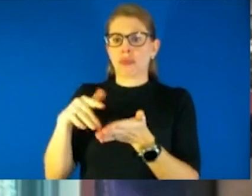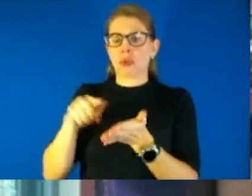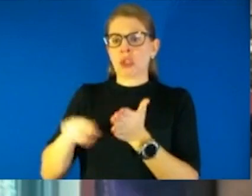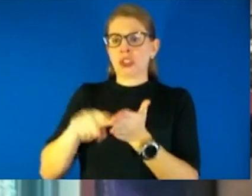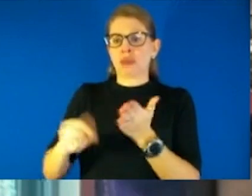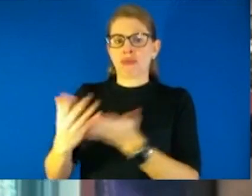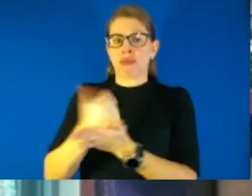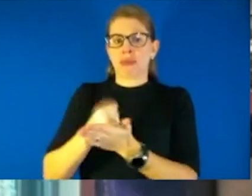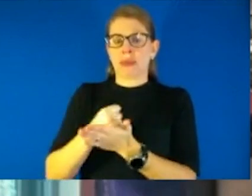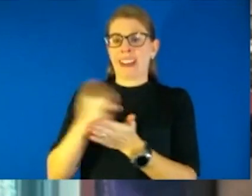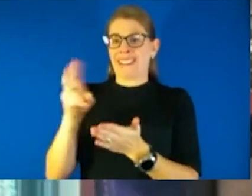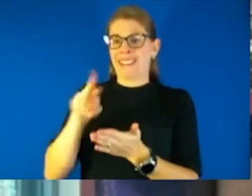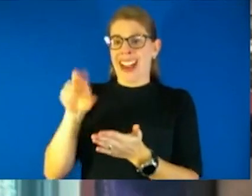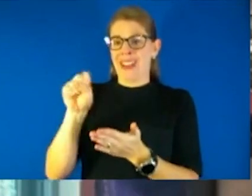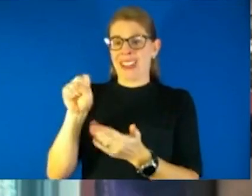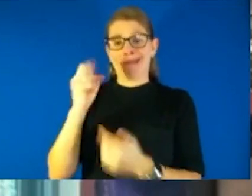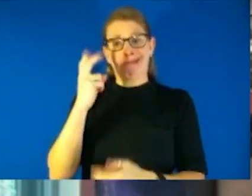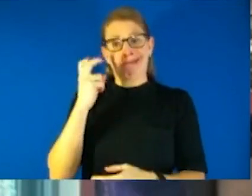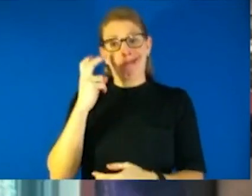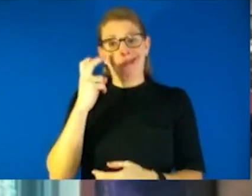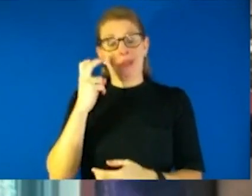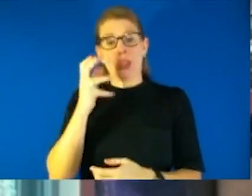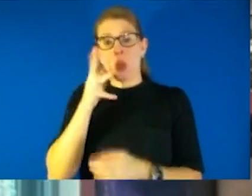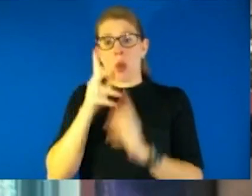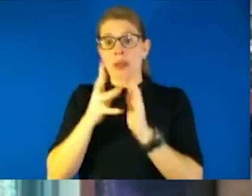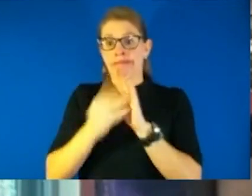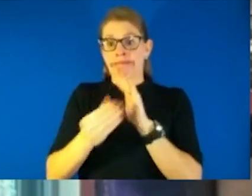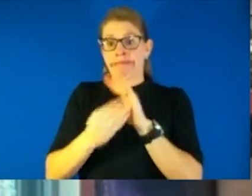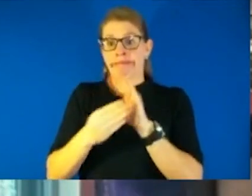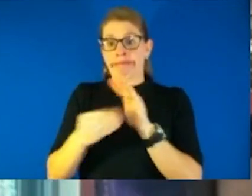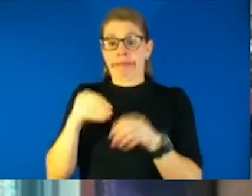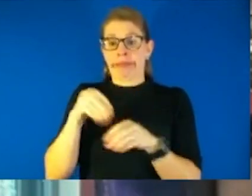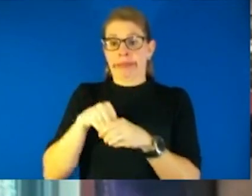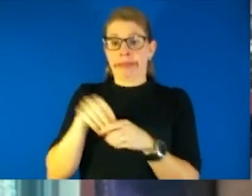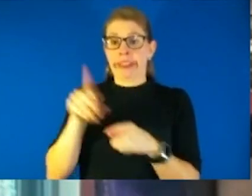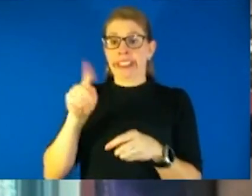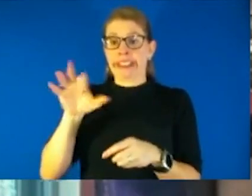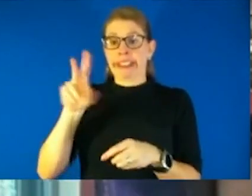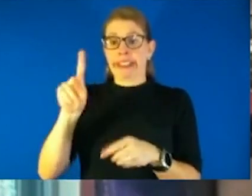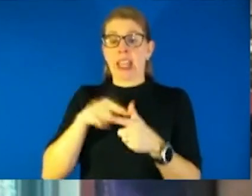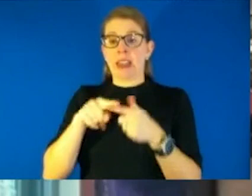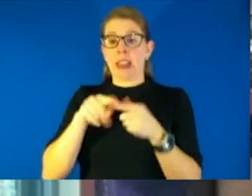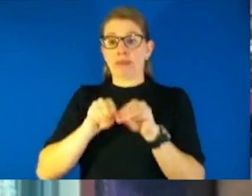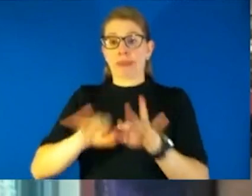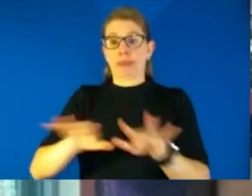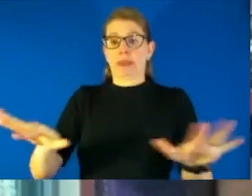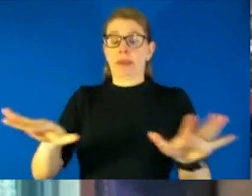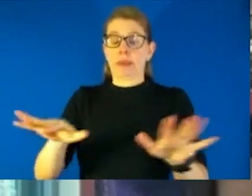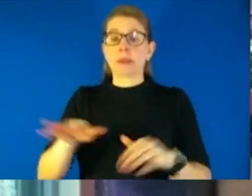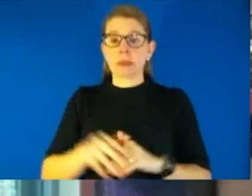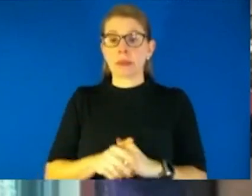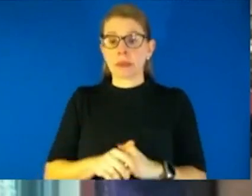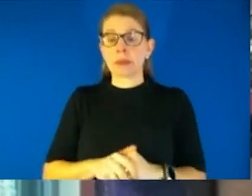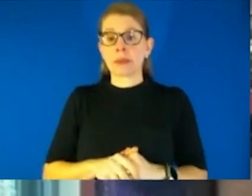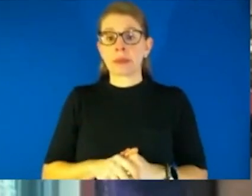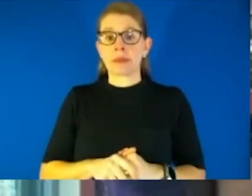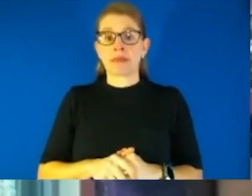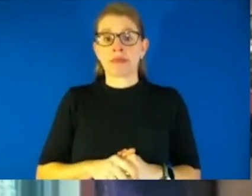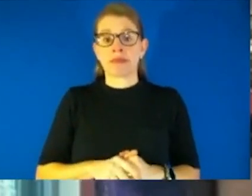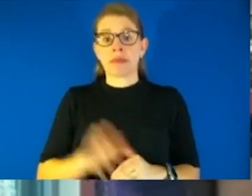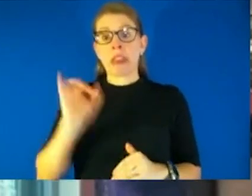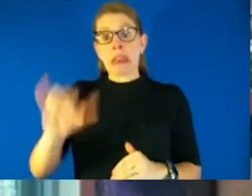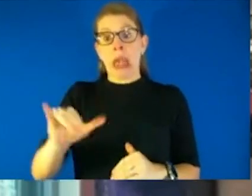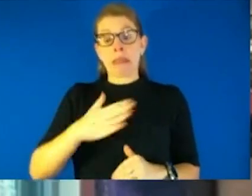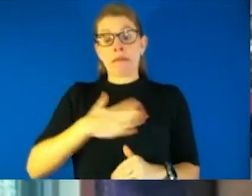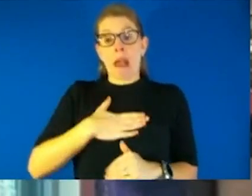that the virus would actually multiply in that tick and subsequently be transmitted by it. That's my